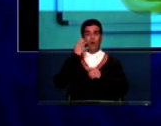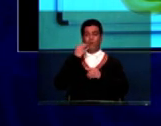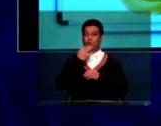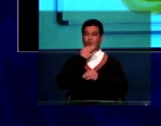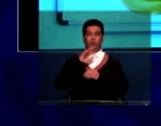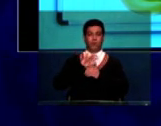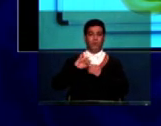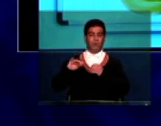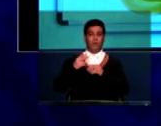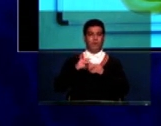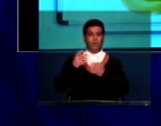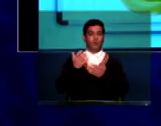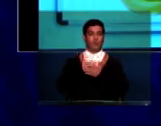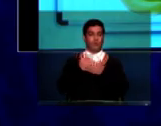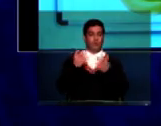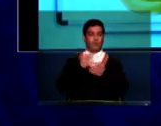ehtimolini topishimiz kerak.